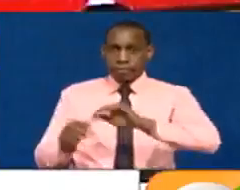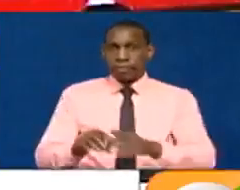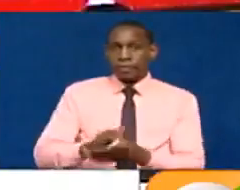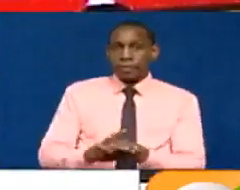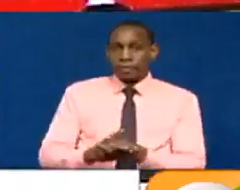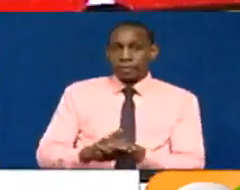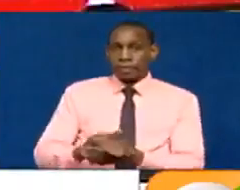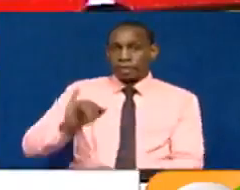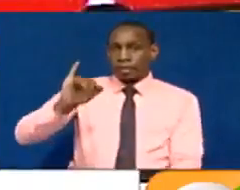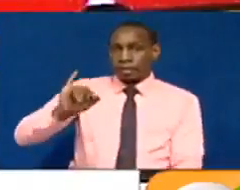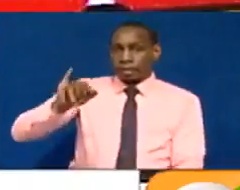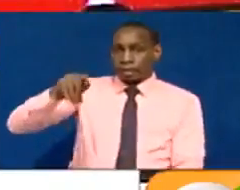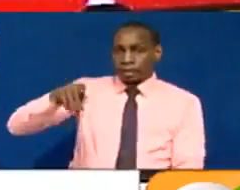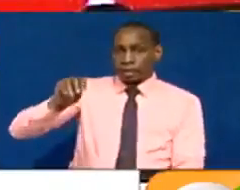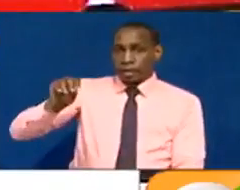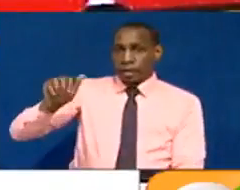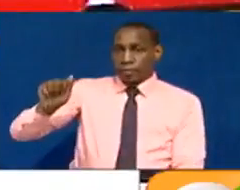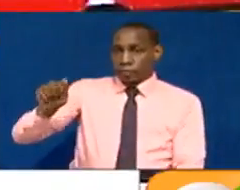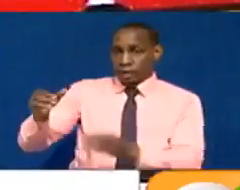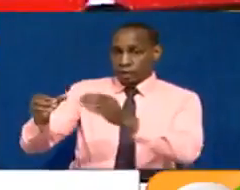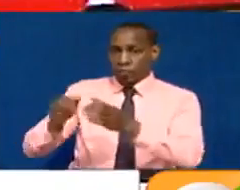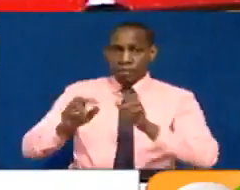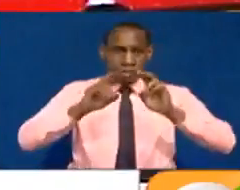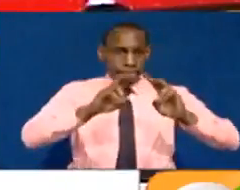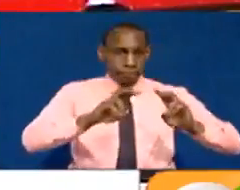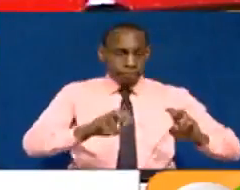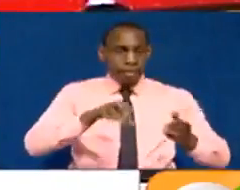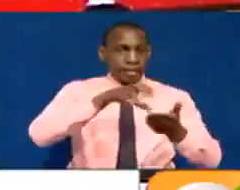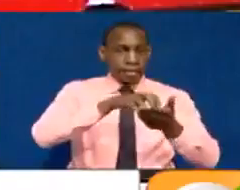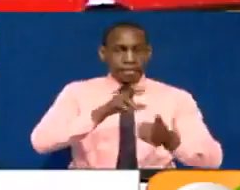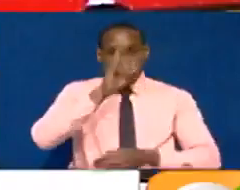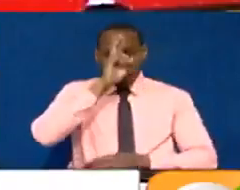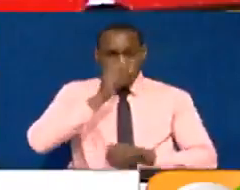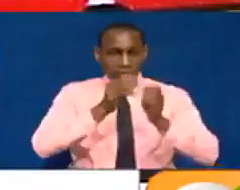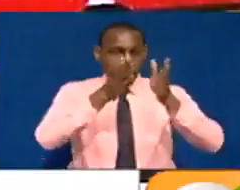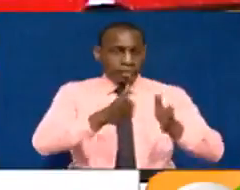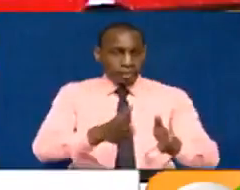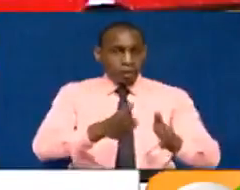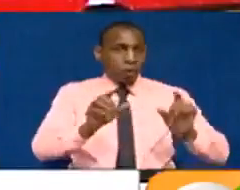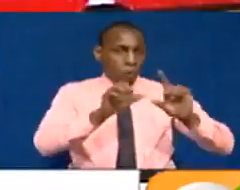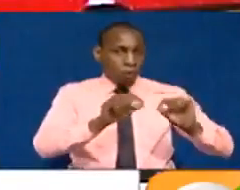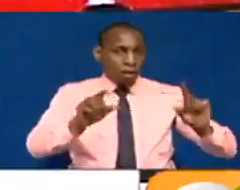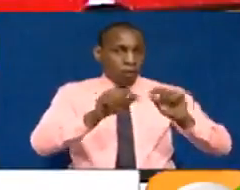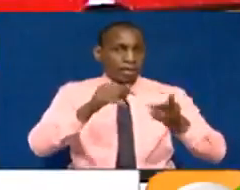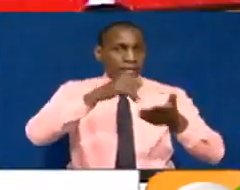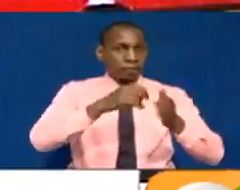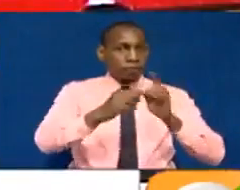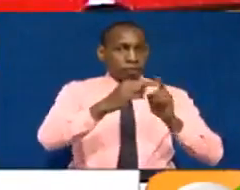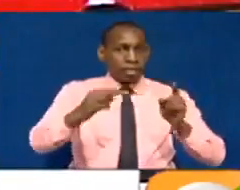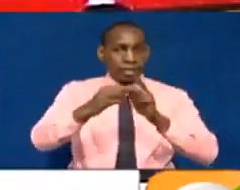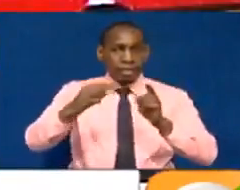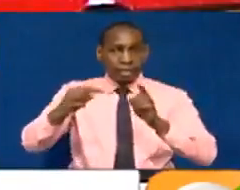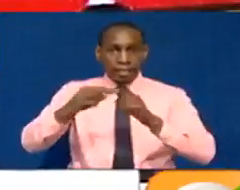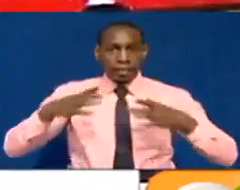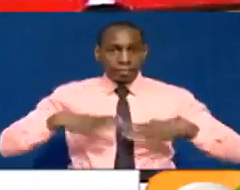The Independent Police Oversight Authority, IPOA, is investigating a case where police officers are alleged to be behind the killing of